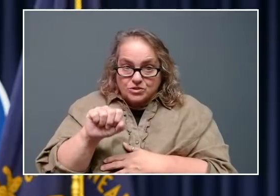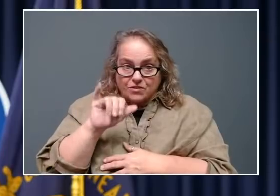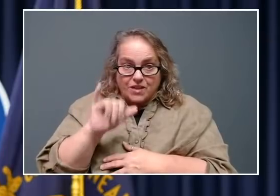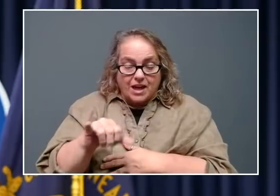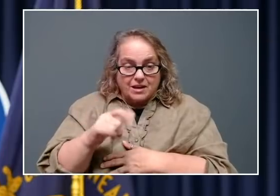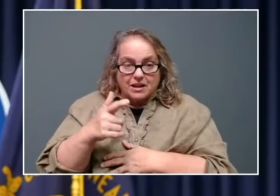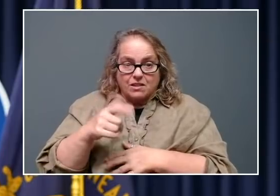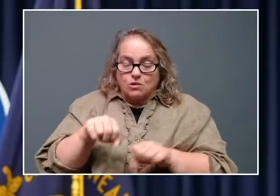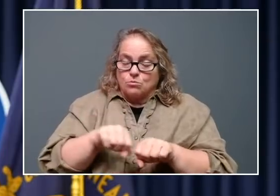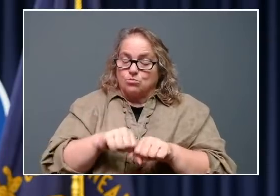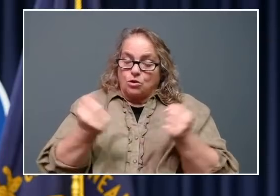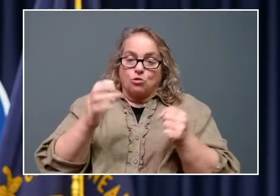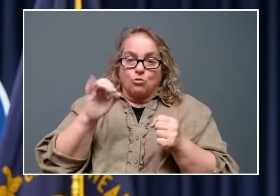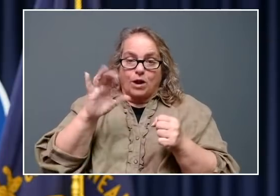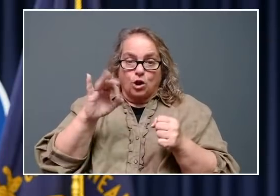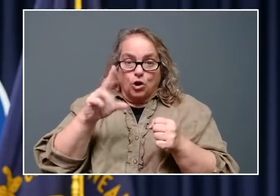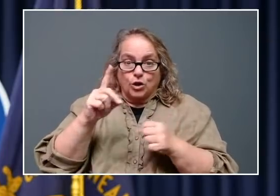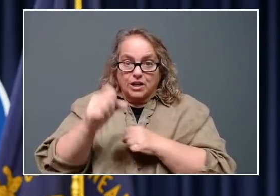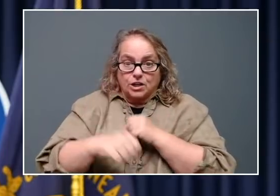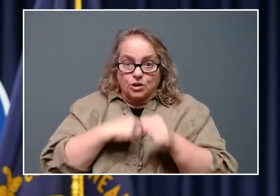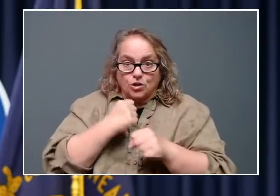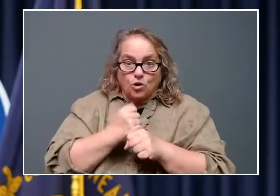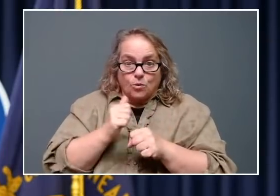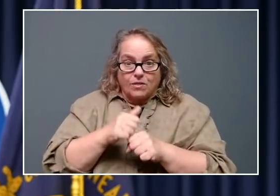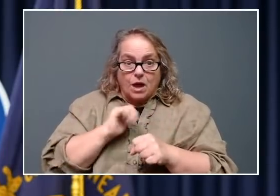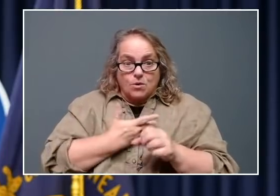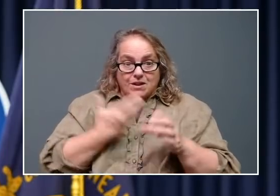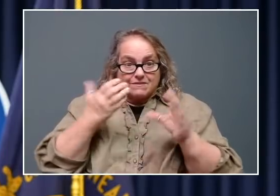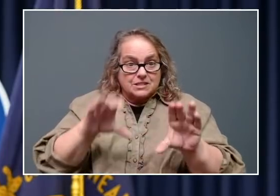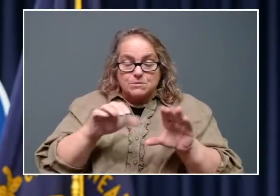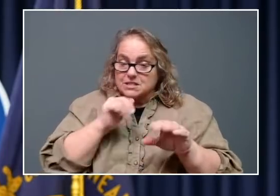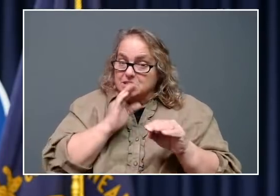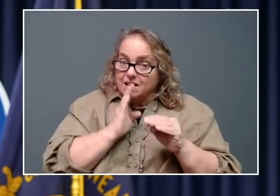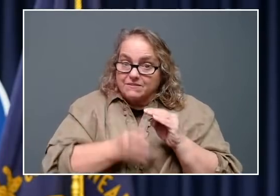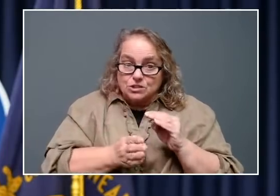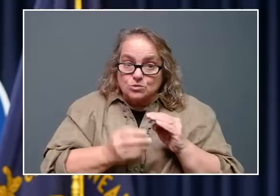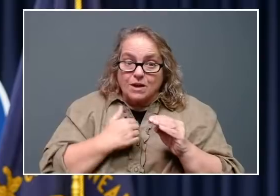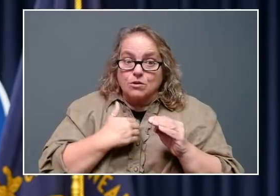record-shattering year in terms of investment is not over. Got a